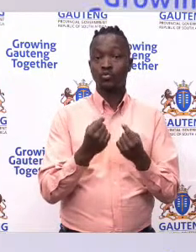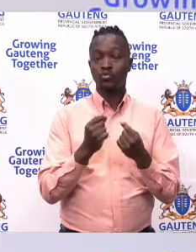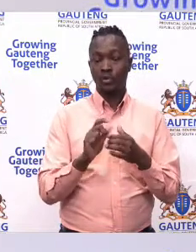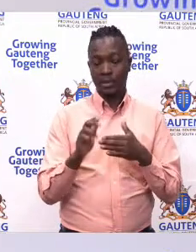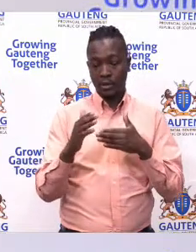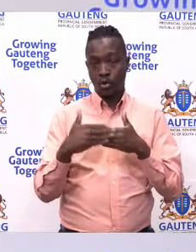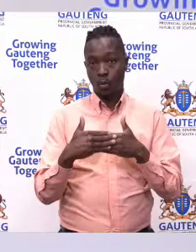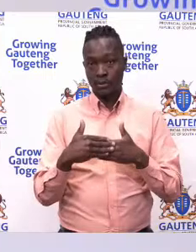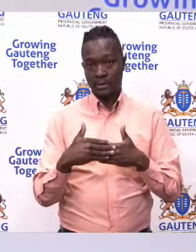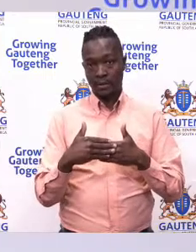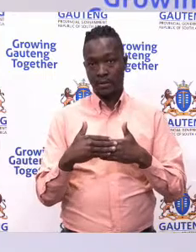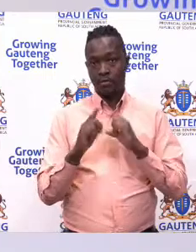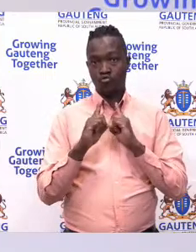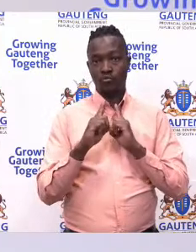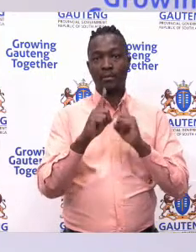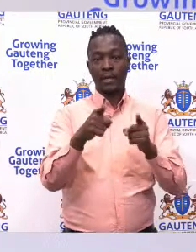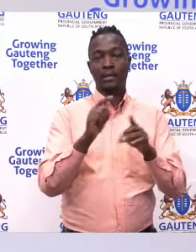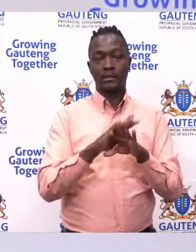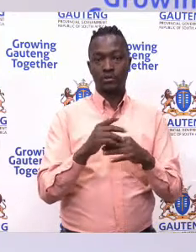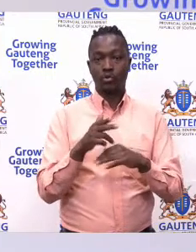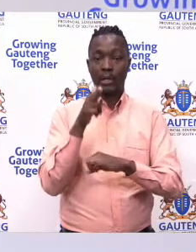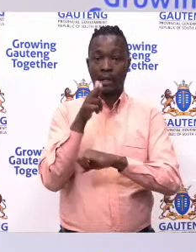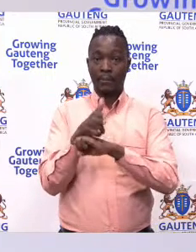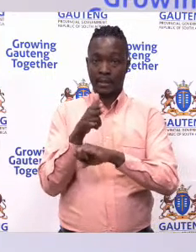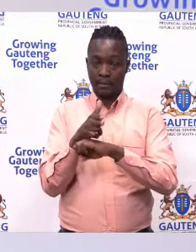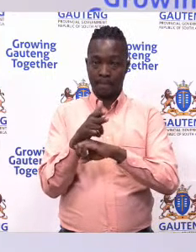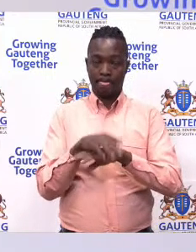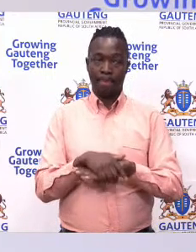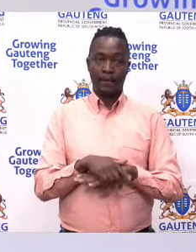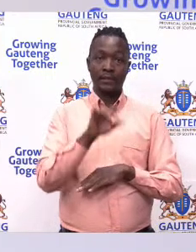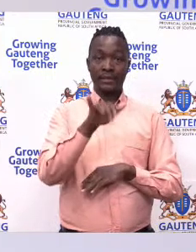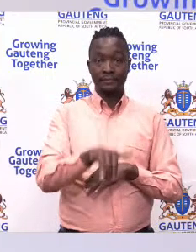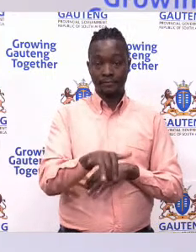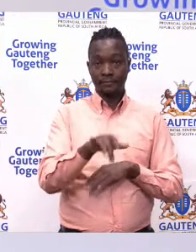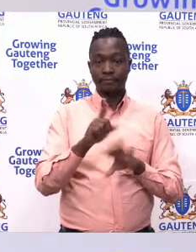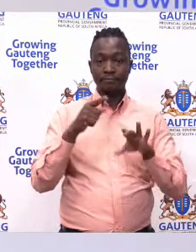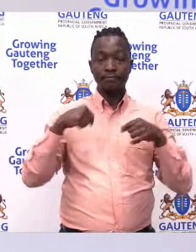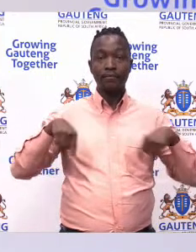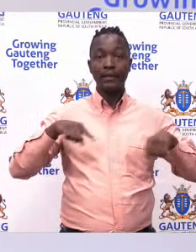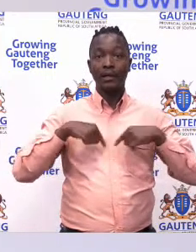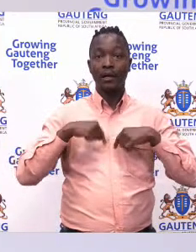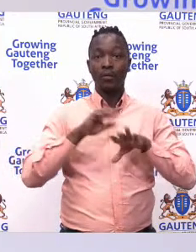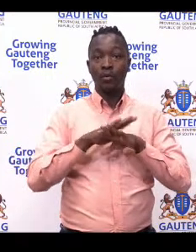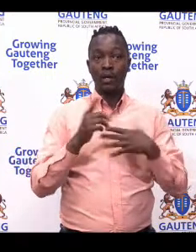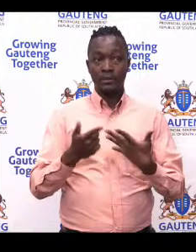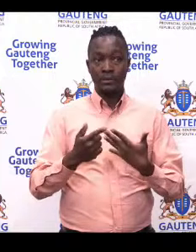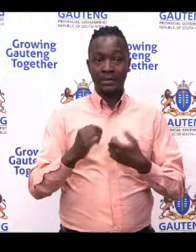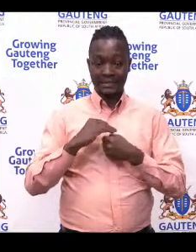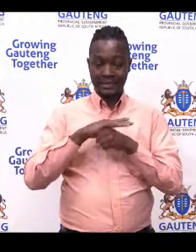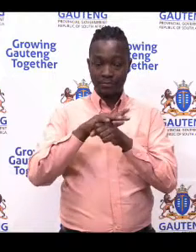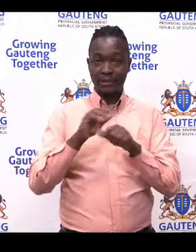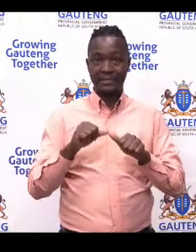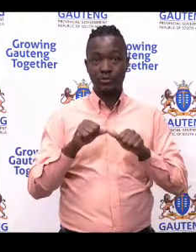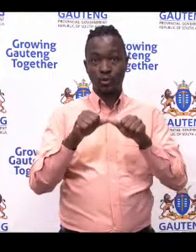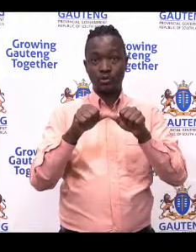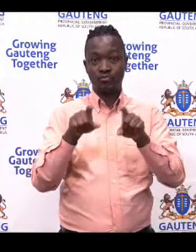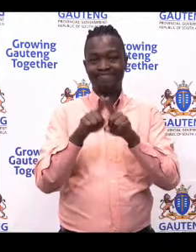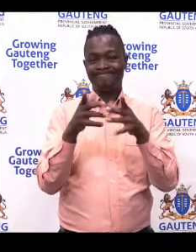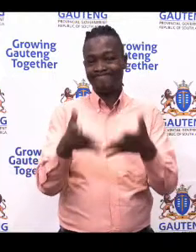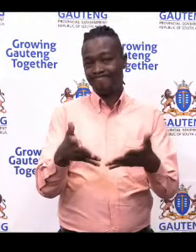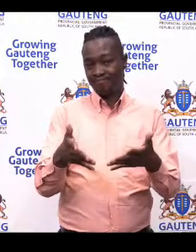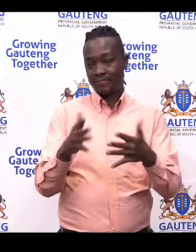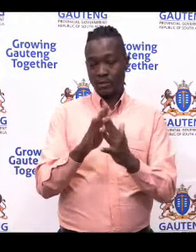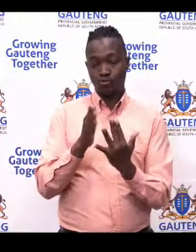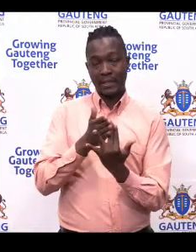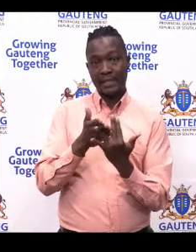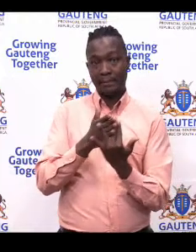concluding remarks on the media brief, is that ours, as the spread is continuing, as we are in the